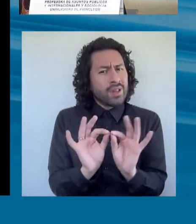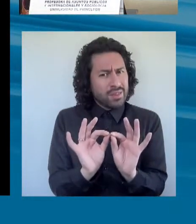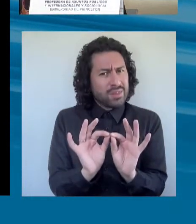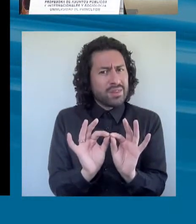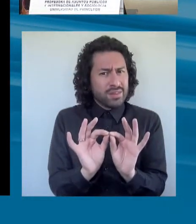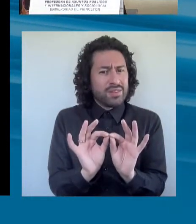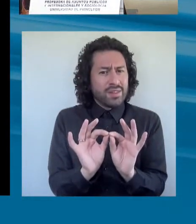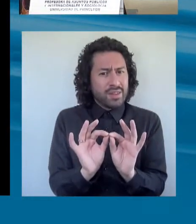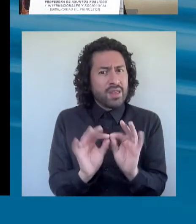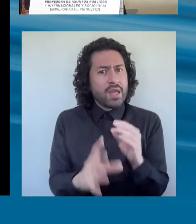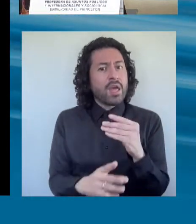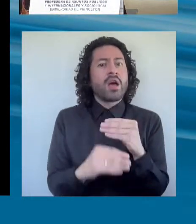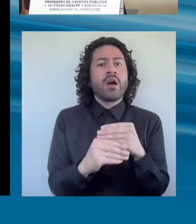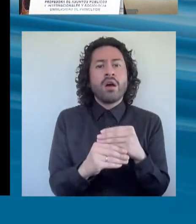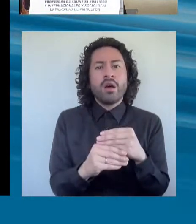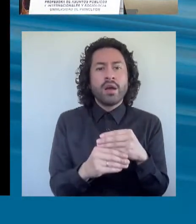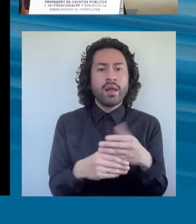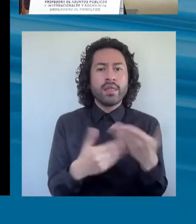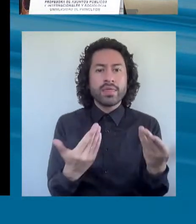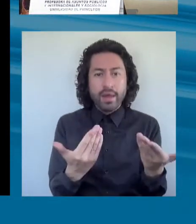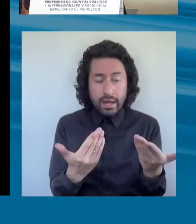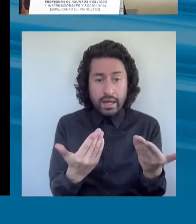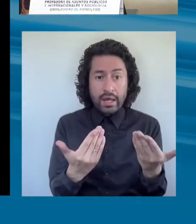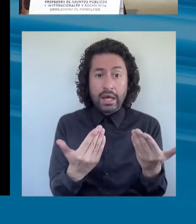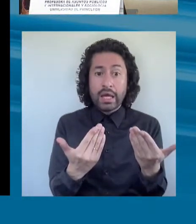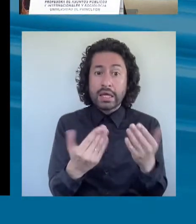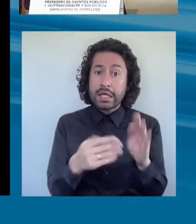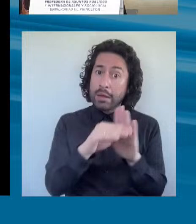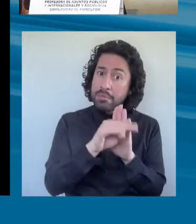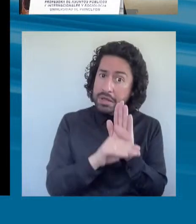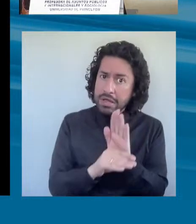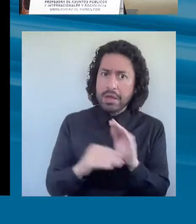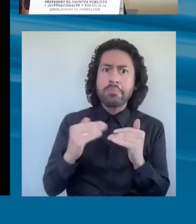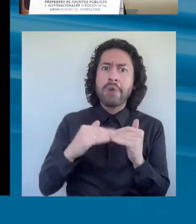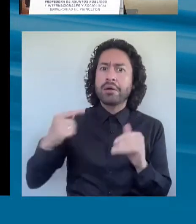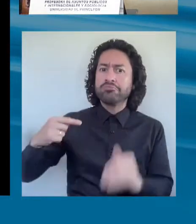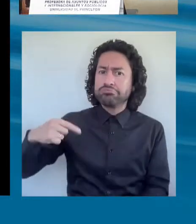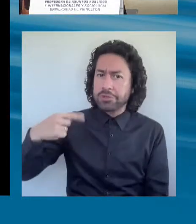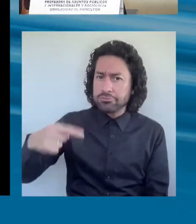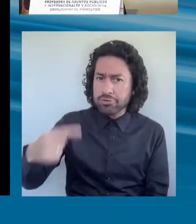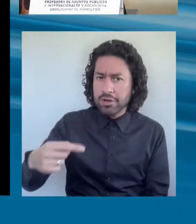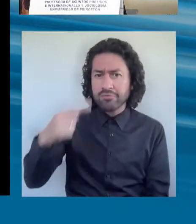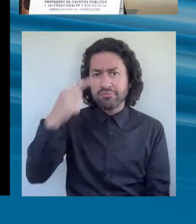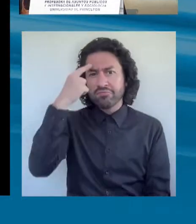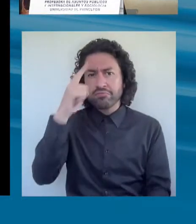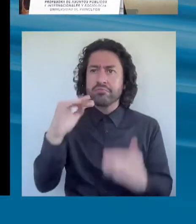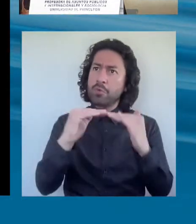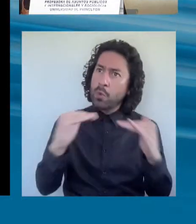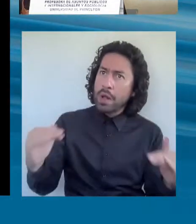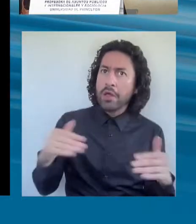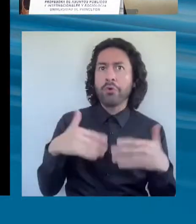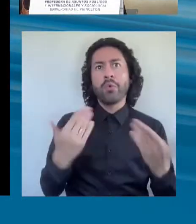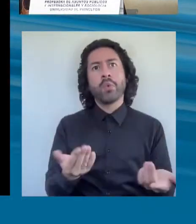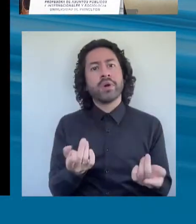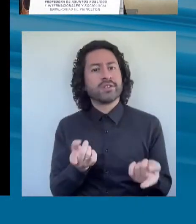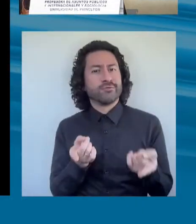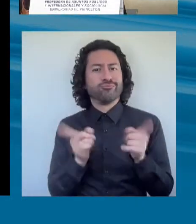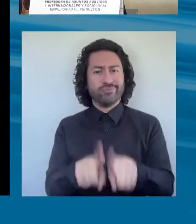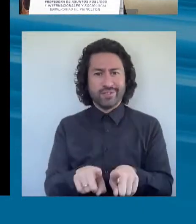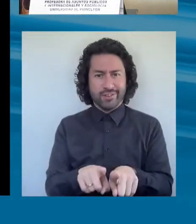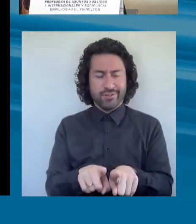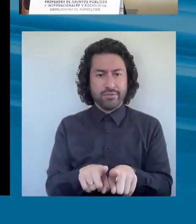captures the equality of opportunity. And it is very important because it helps in measuring